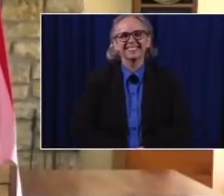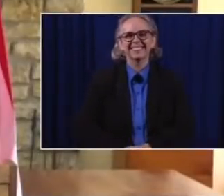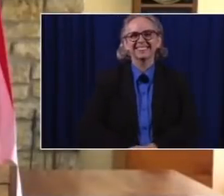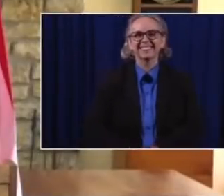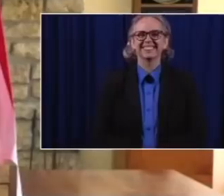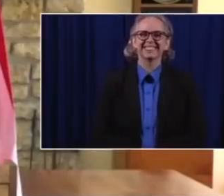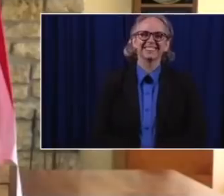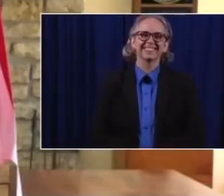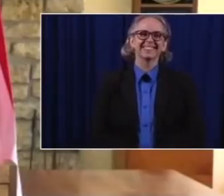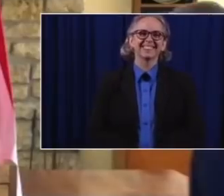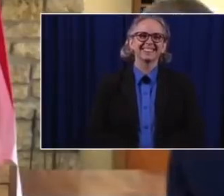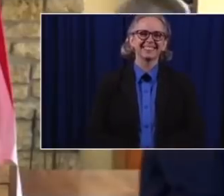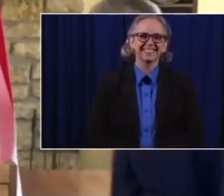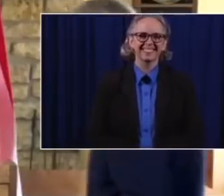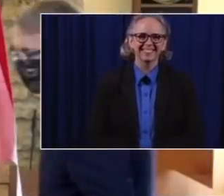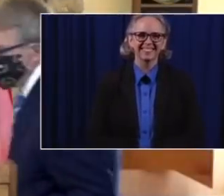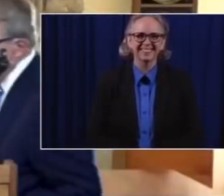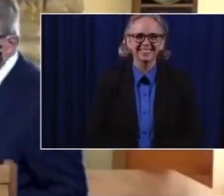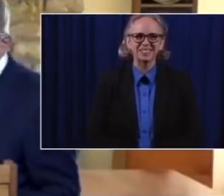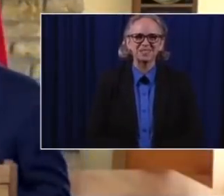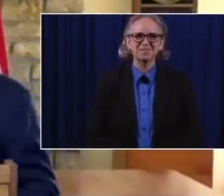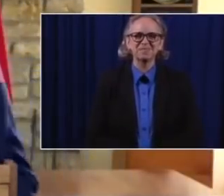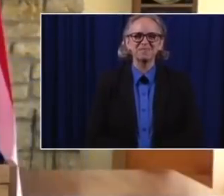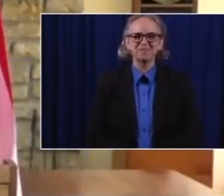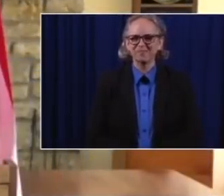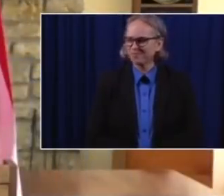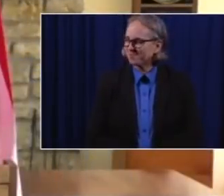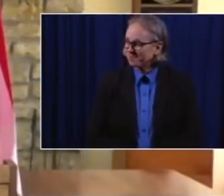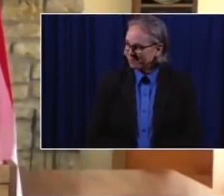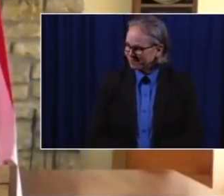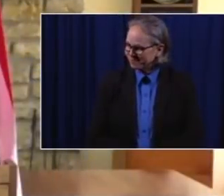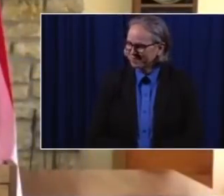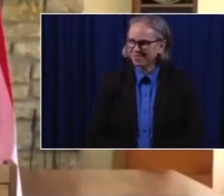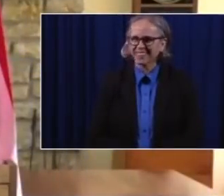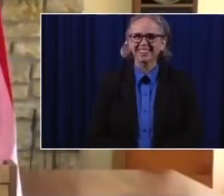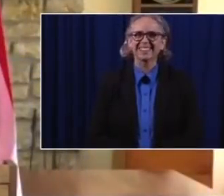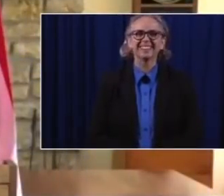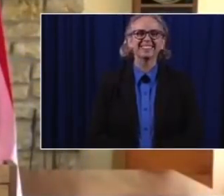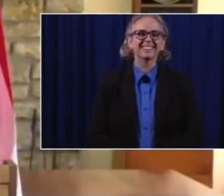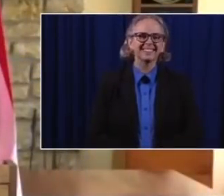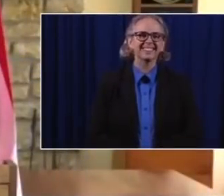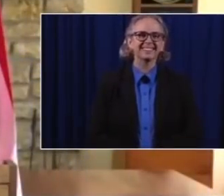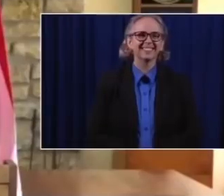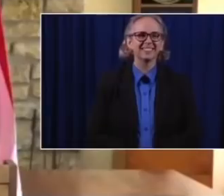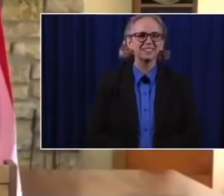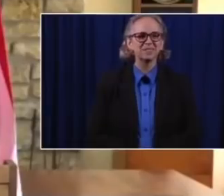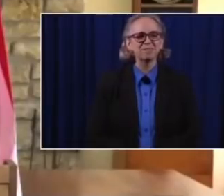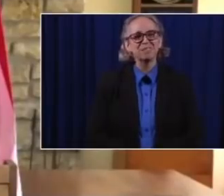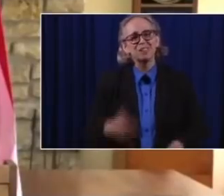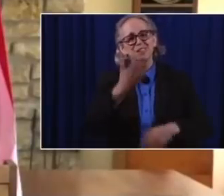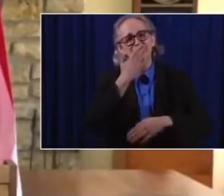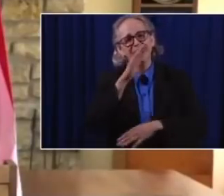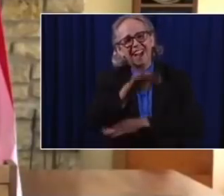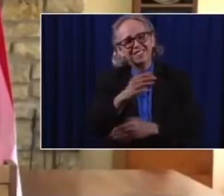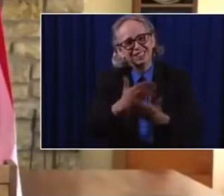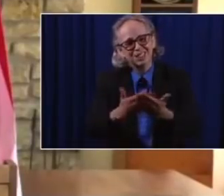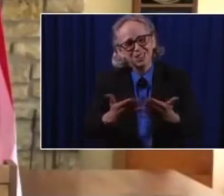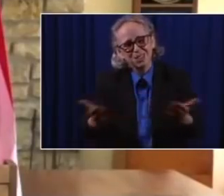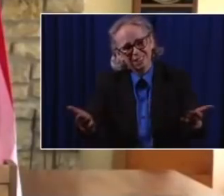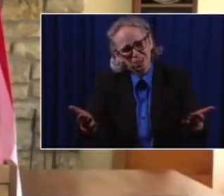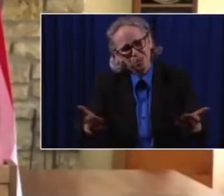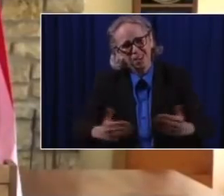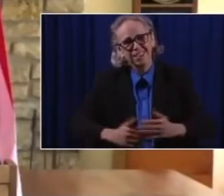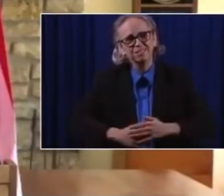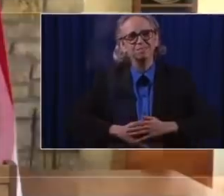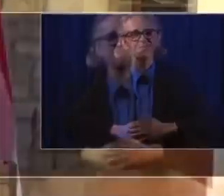different rules for wedding venues and different things like that. Governor Mike DeWine is taking the podium right now, and we will listen in to what he